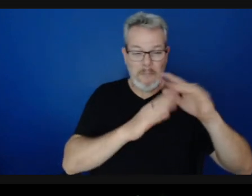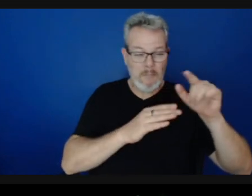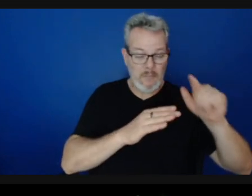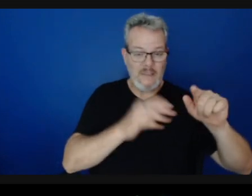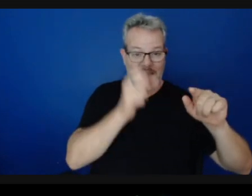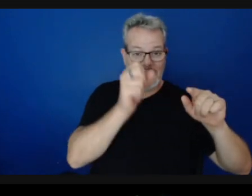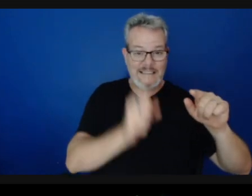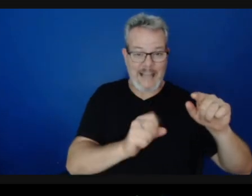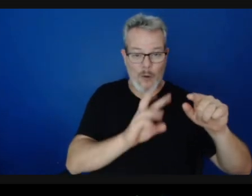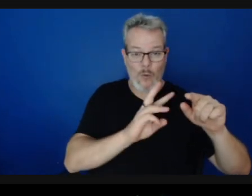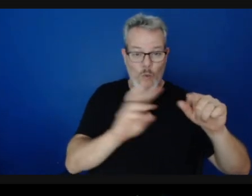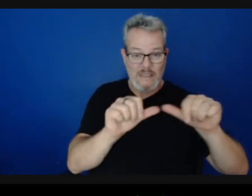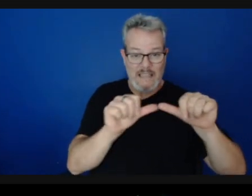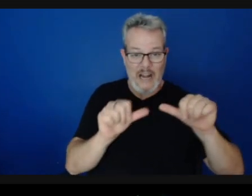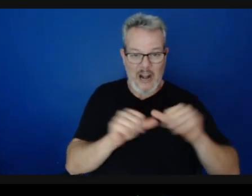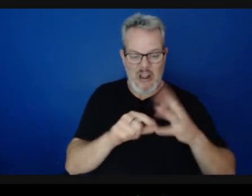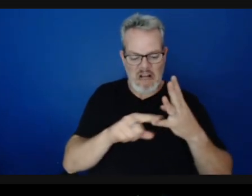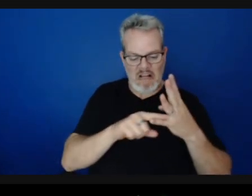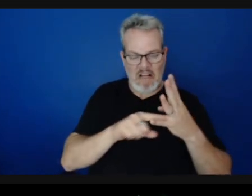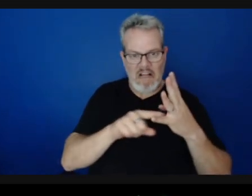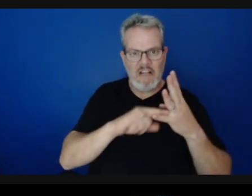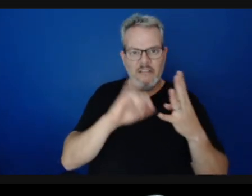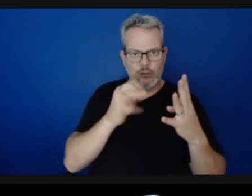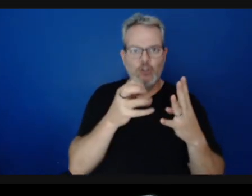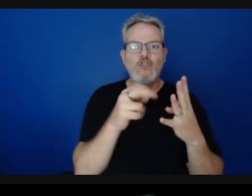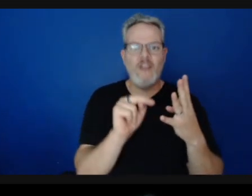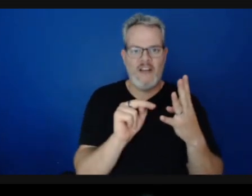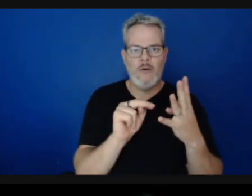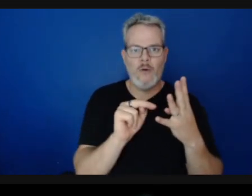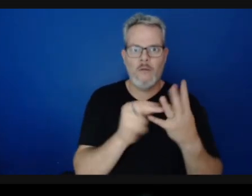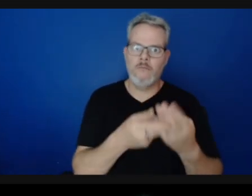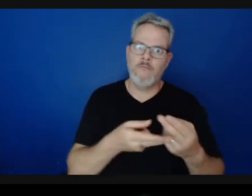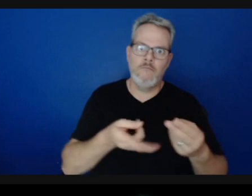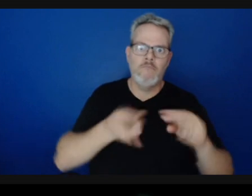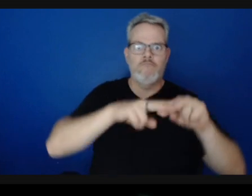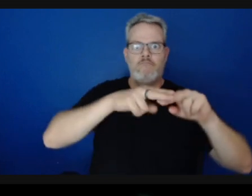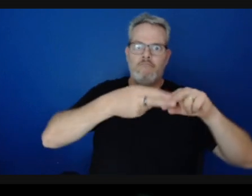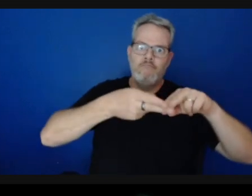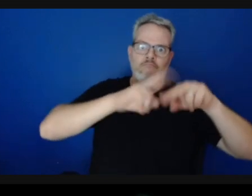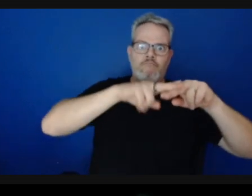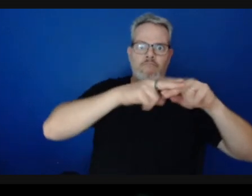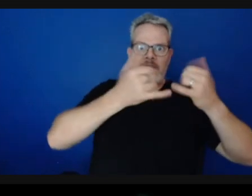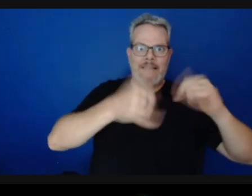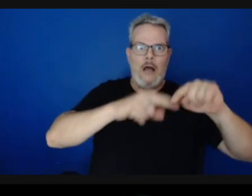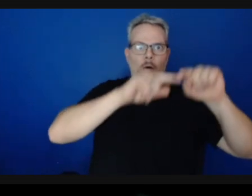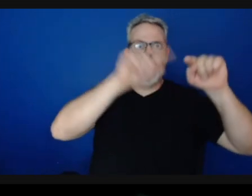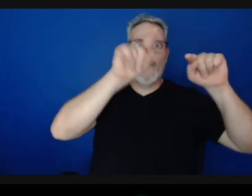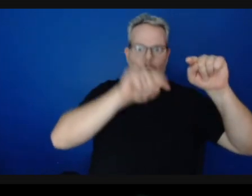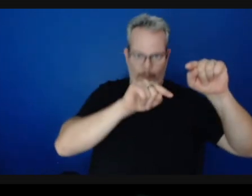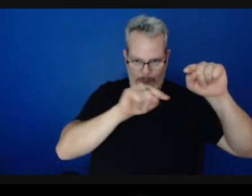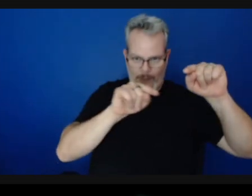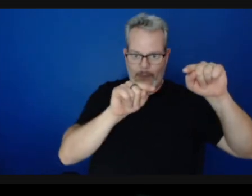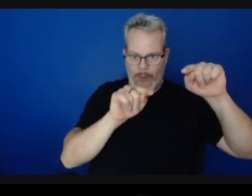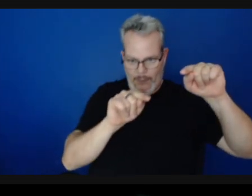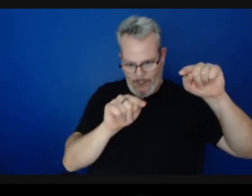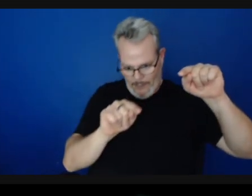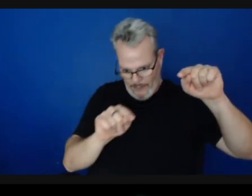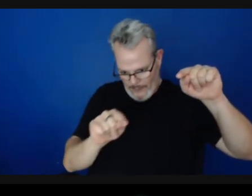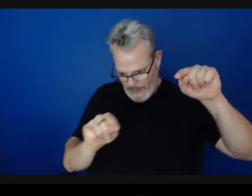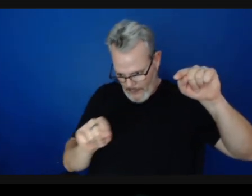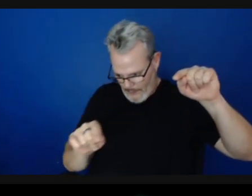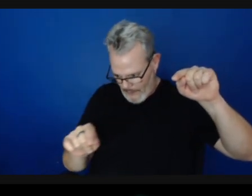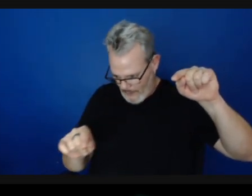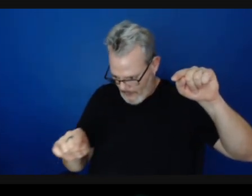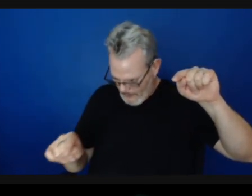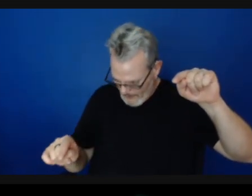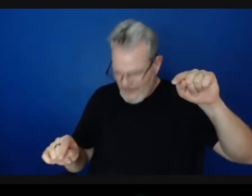in late January, so that was quite a bit higher. And so we're really seeing a tailing off here, and it's come down to low levels, and